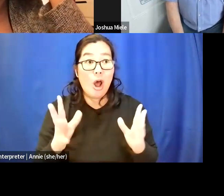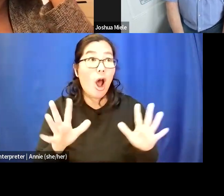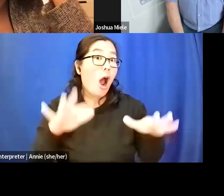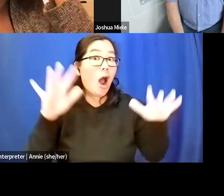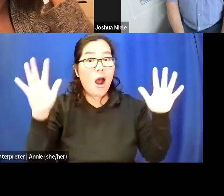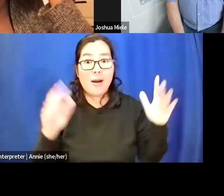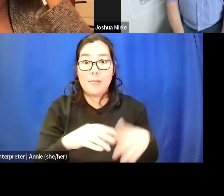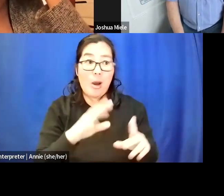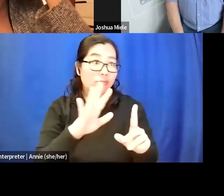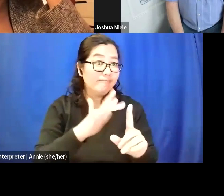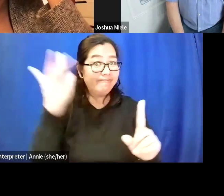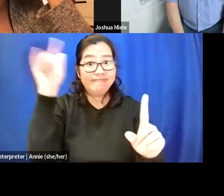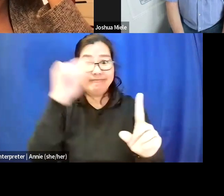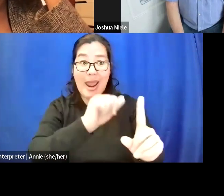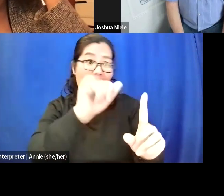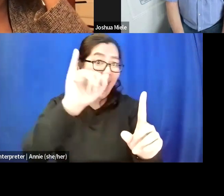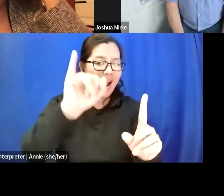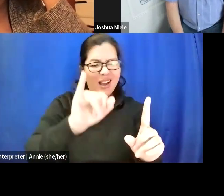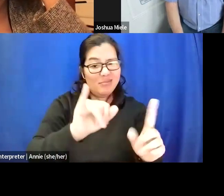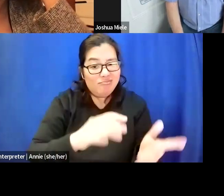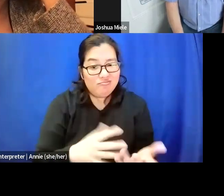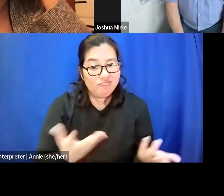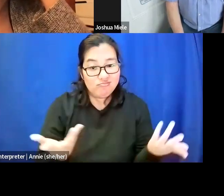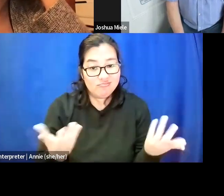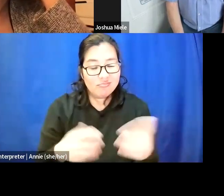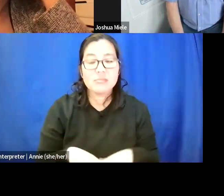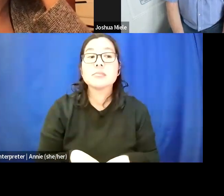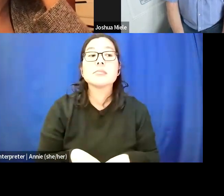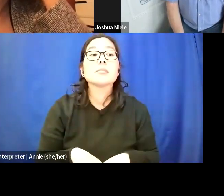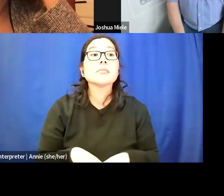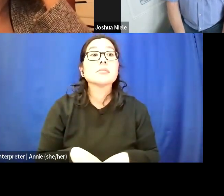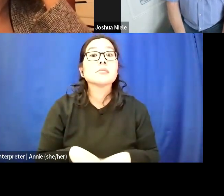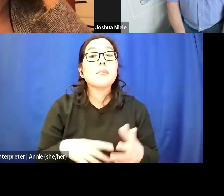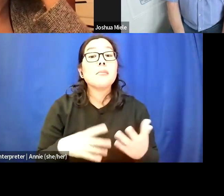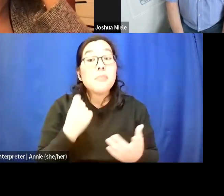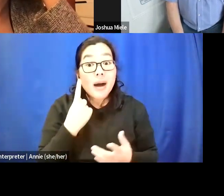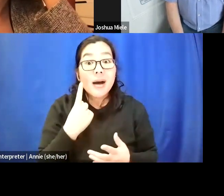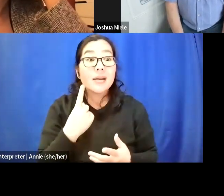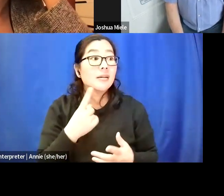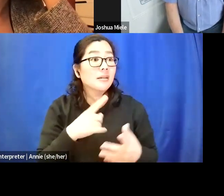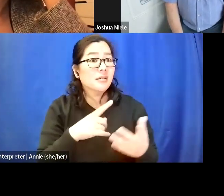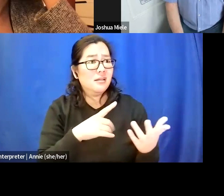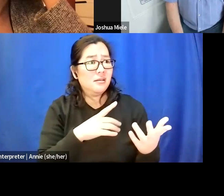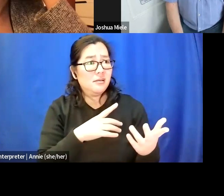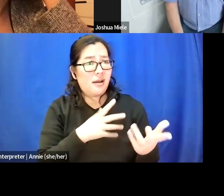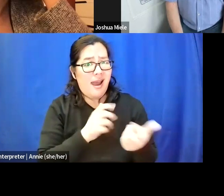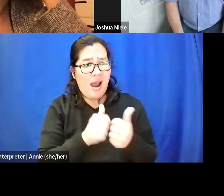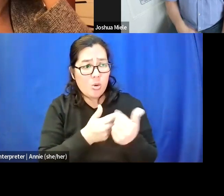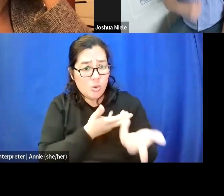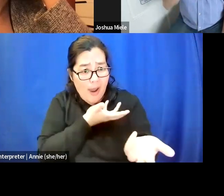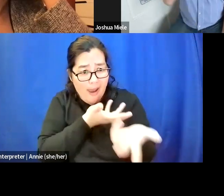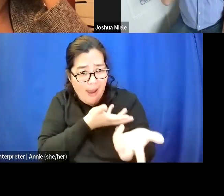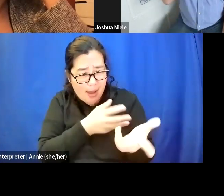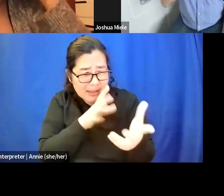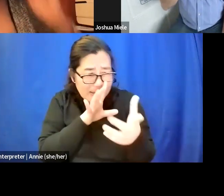However, imagine being able to ask questions about any given panel. What